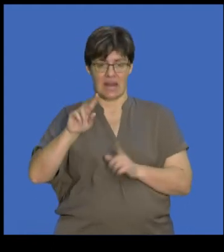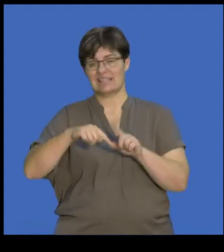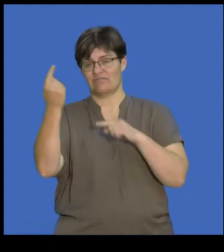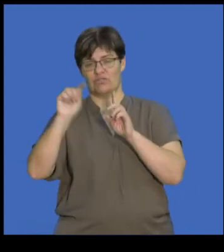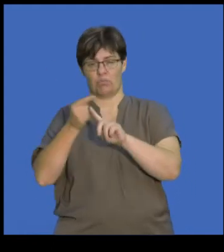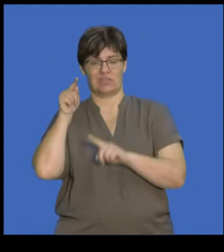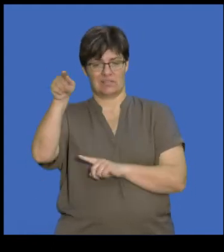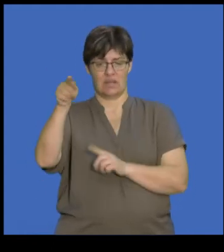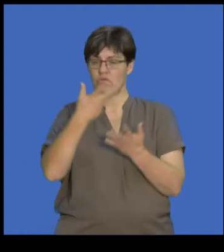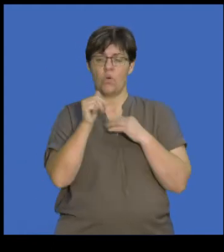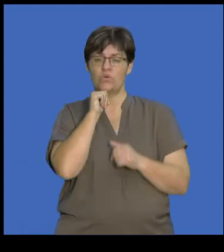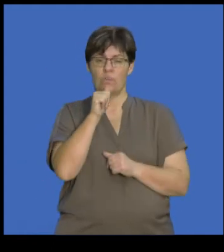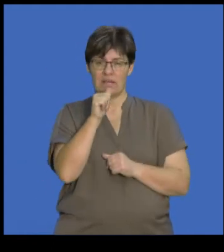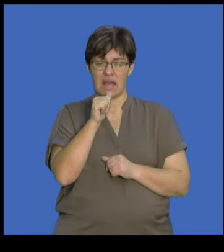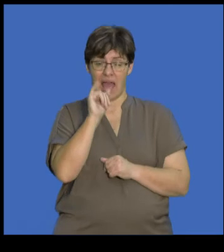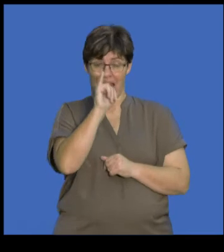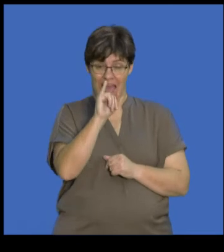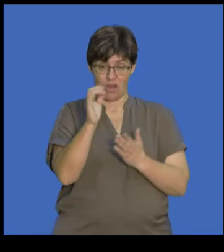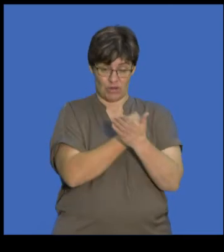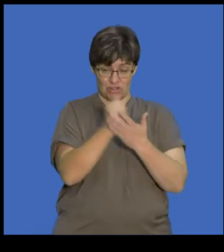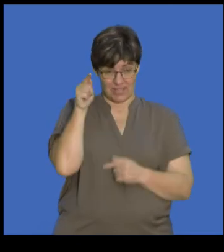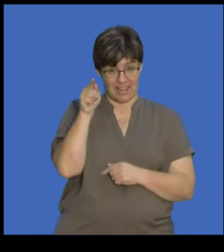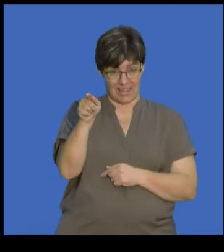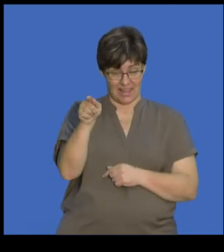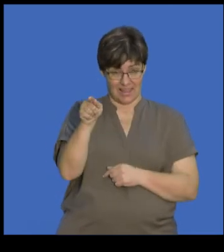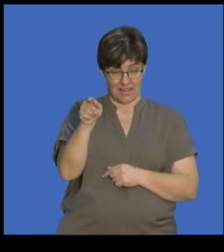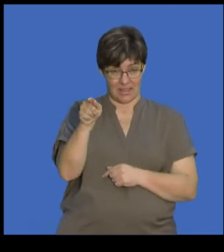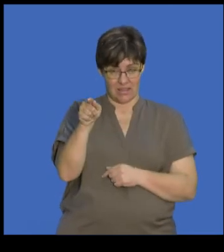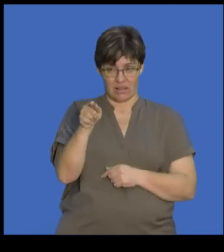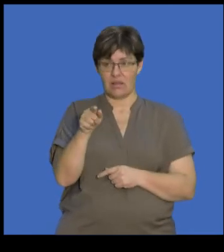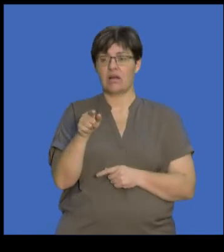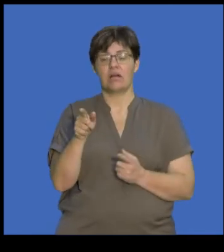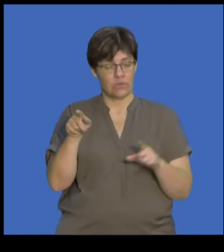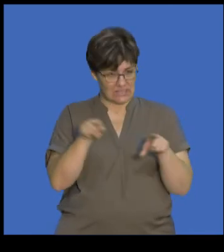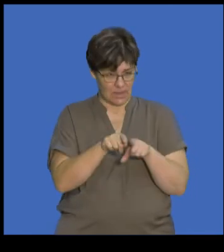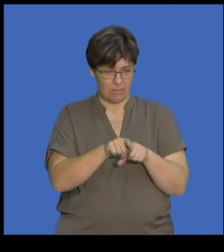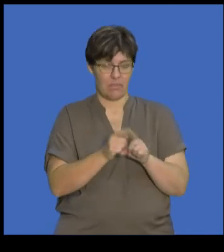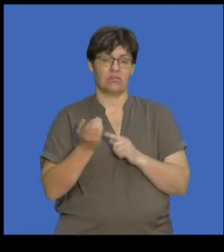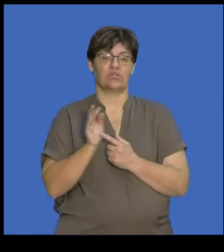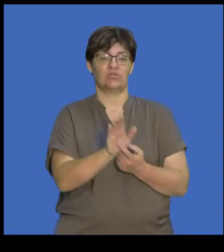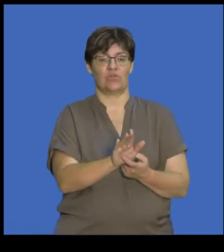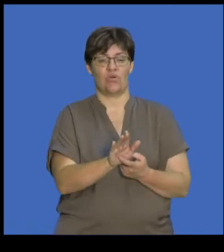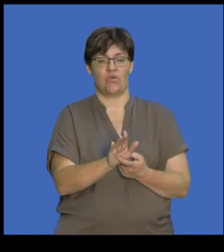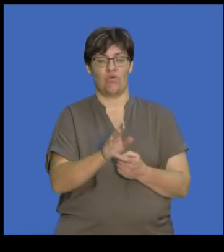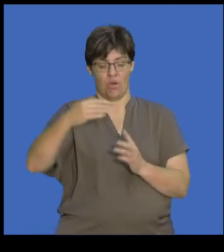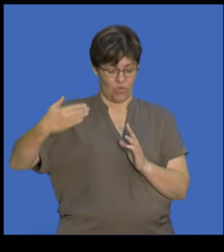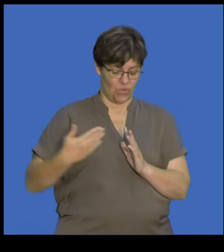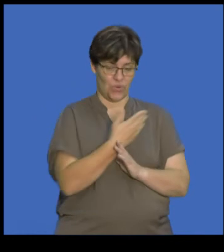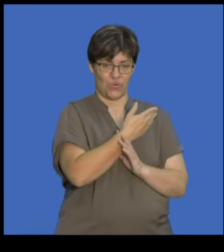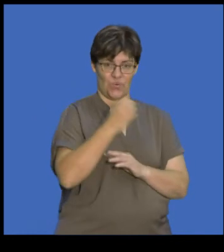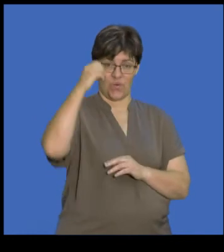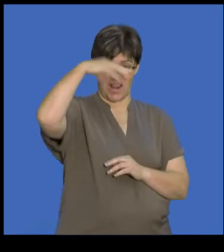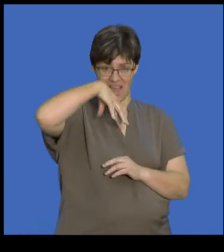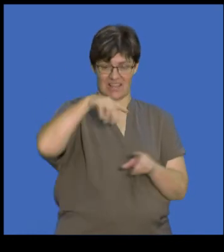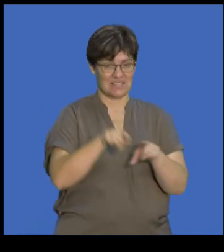but whatever current is registered by this ammeter at this point will actually be an indication of the current that passes through the light